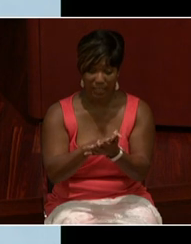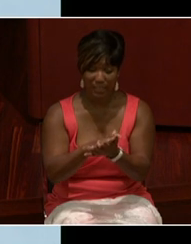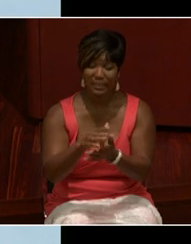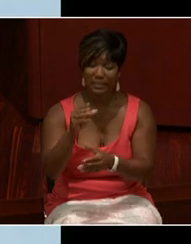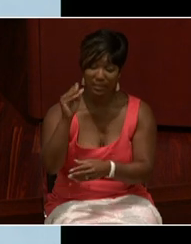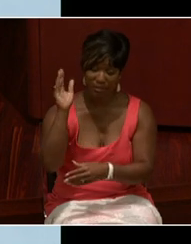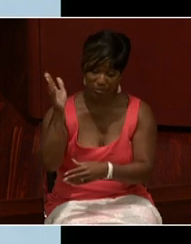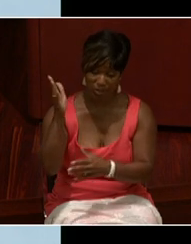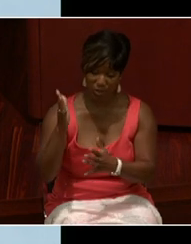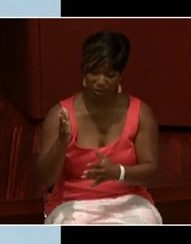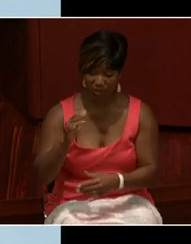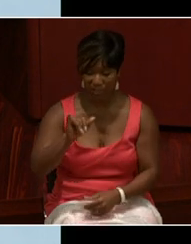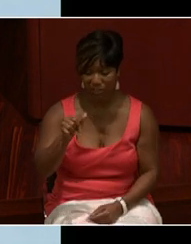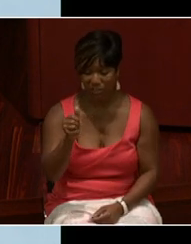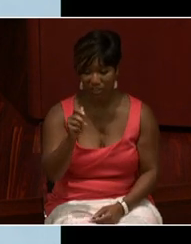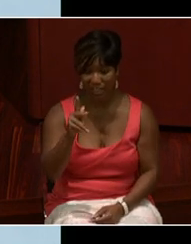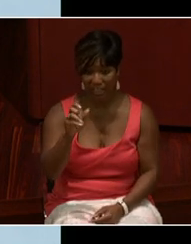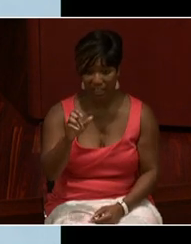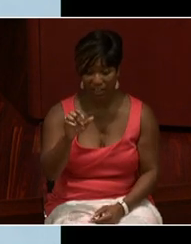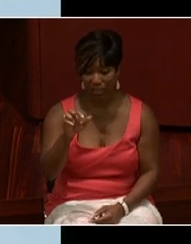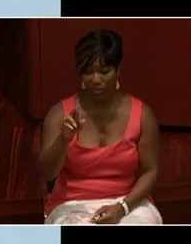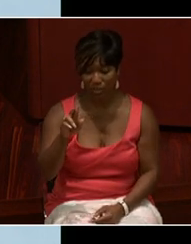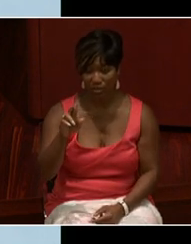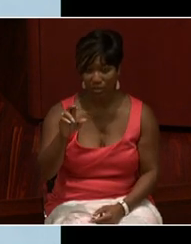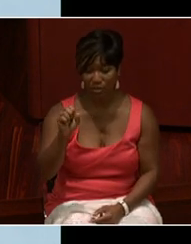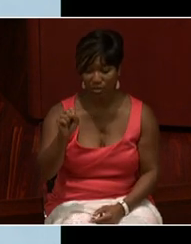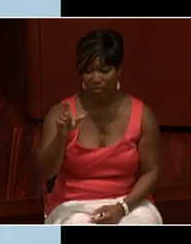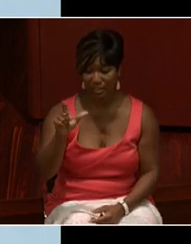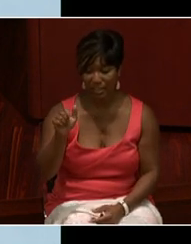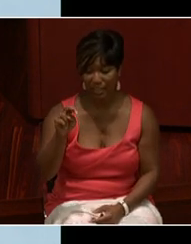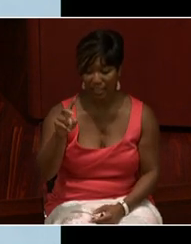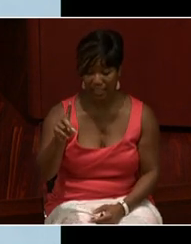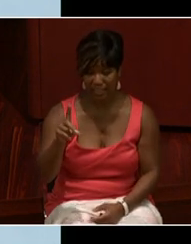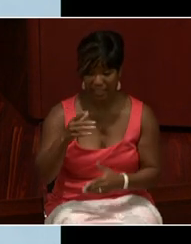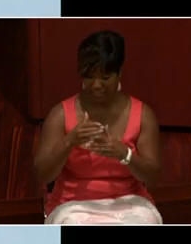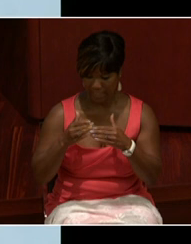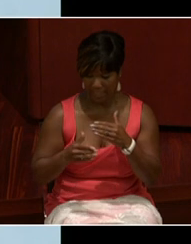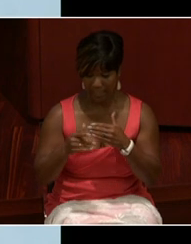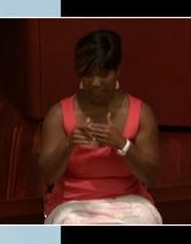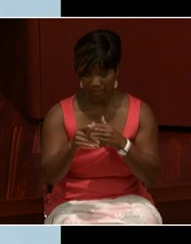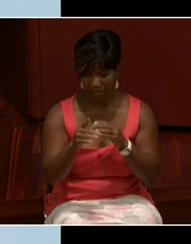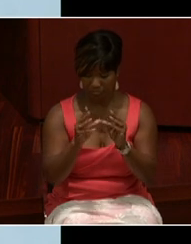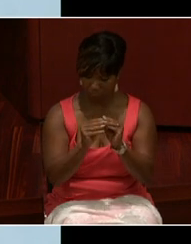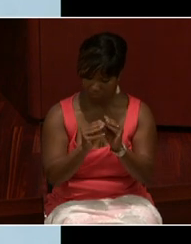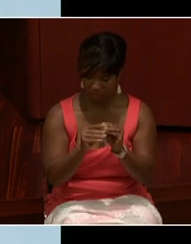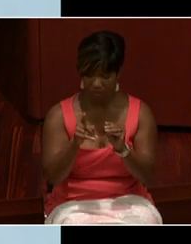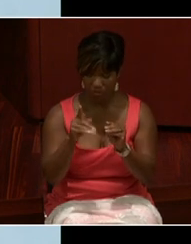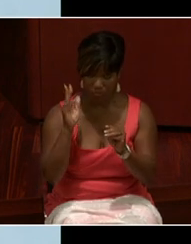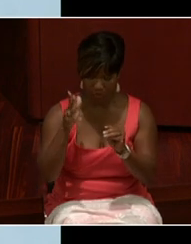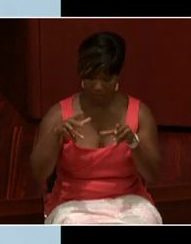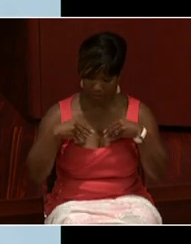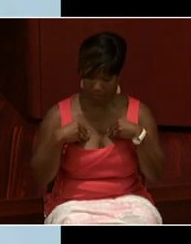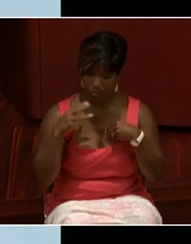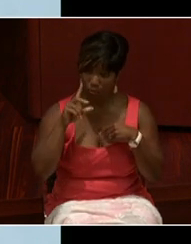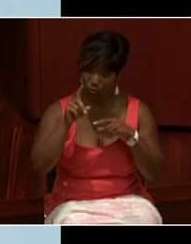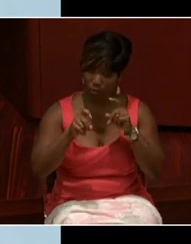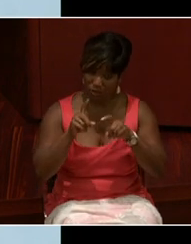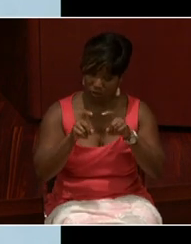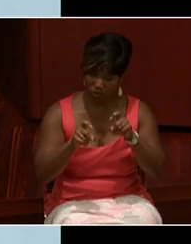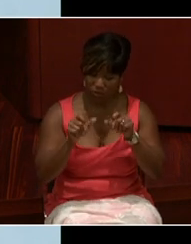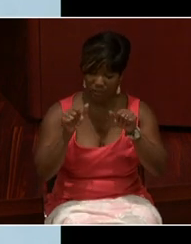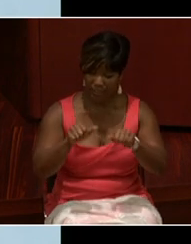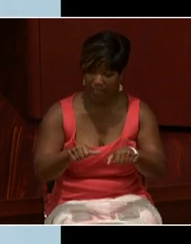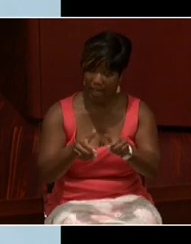Urslin. At the end of Mr. Urslin's session, he will take questions. You may ask questions live